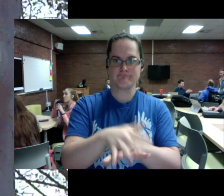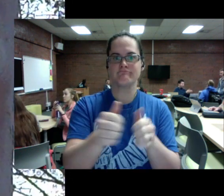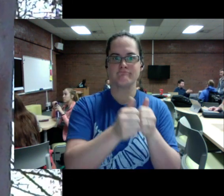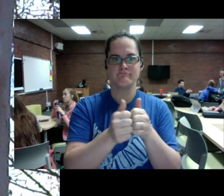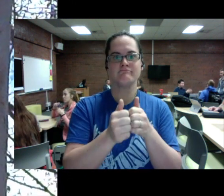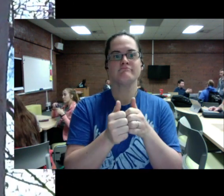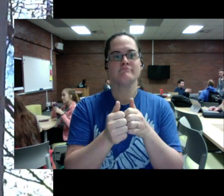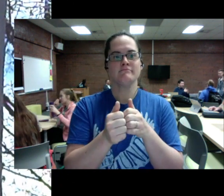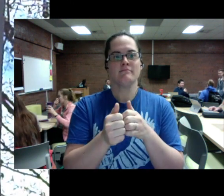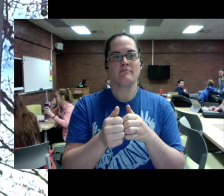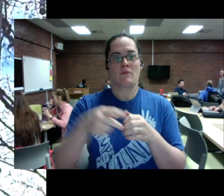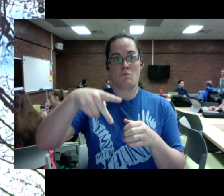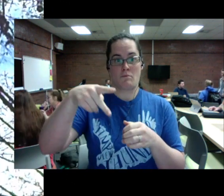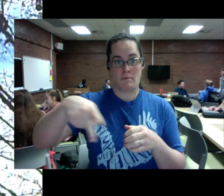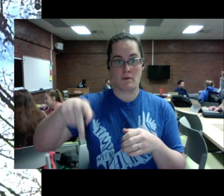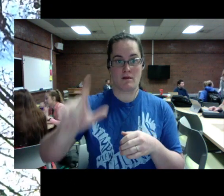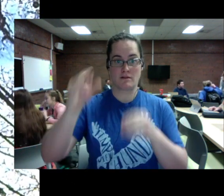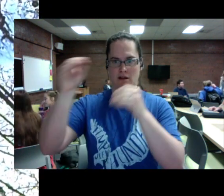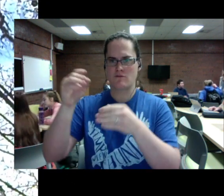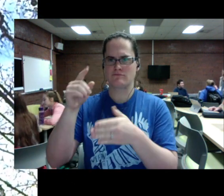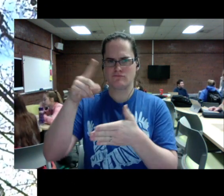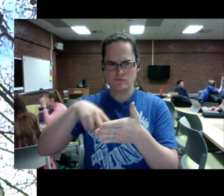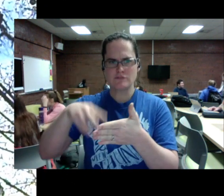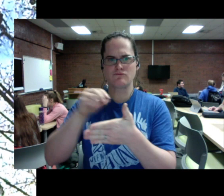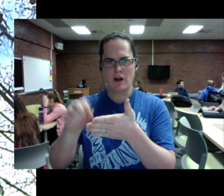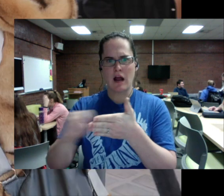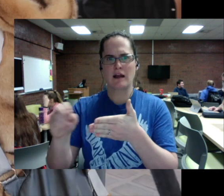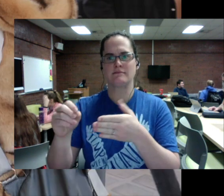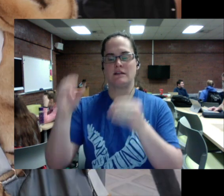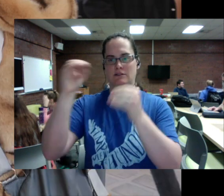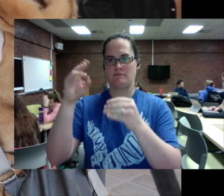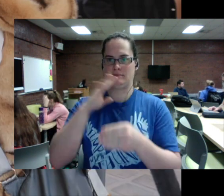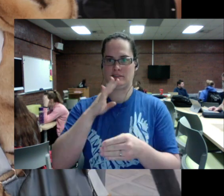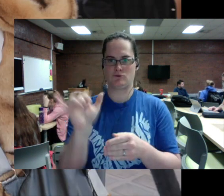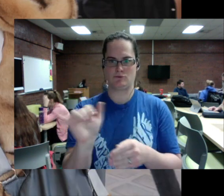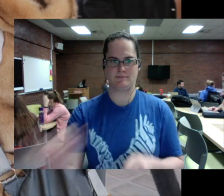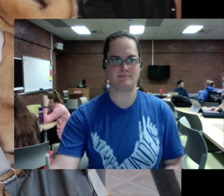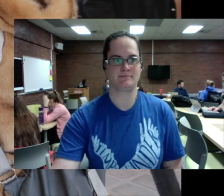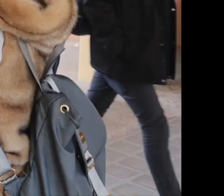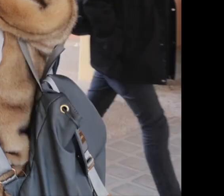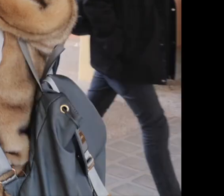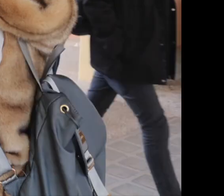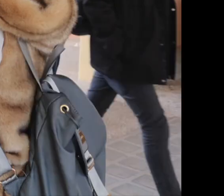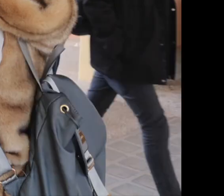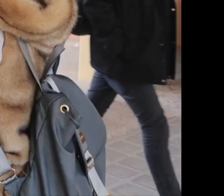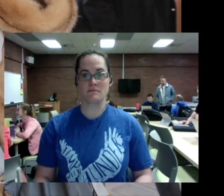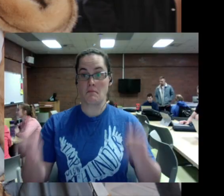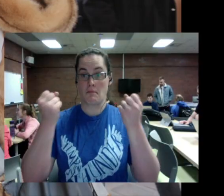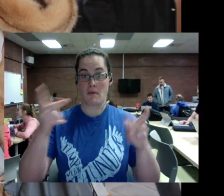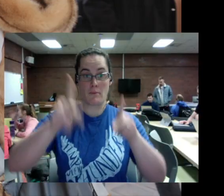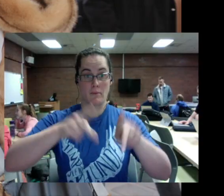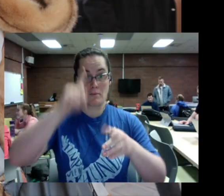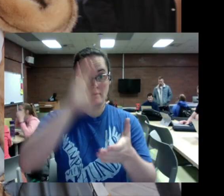Velascos developed as they grew up. Ponce de León taught them to read and write, as expected, but he also taught them to speak.